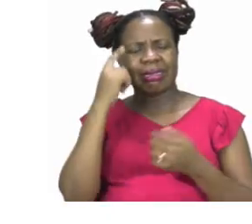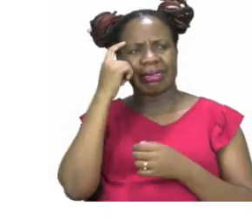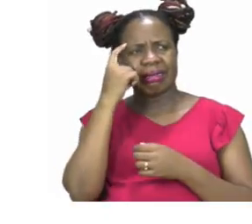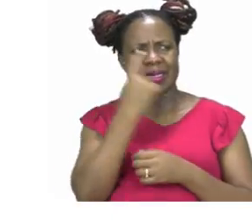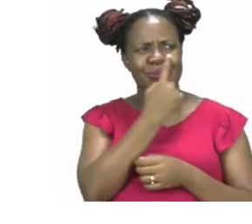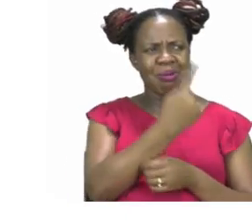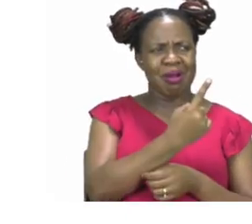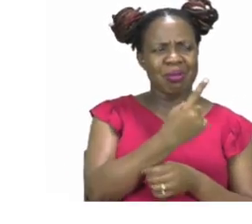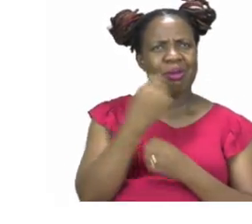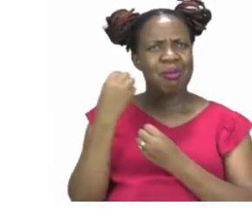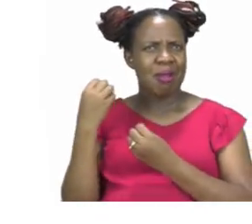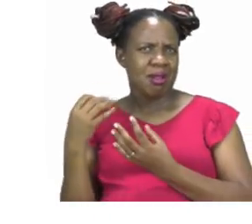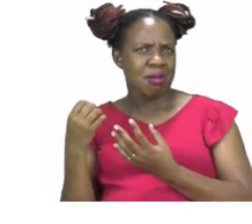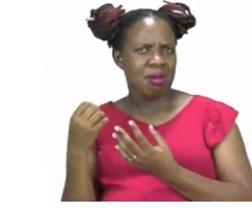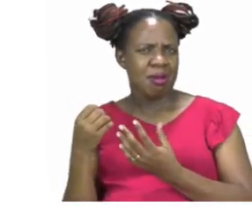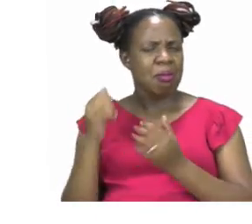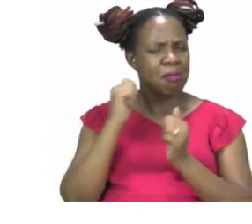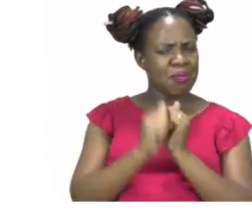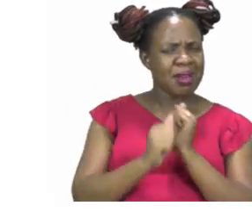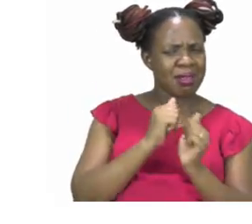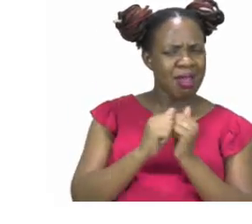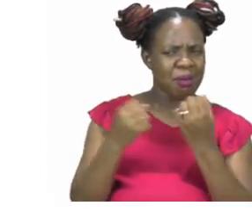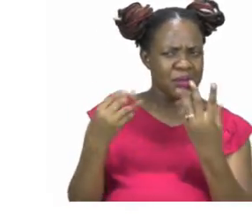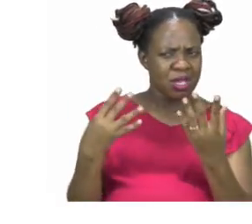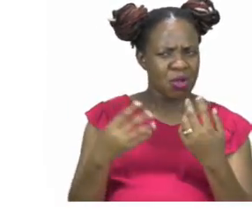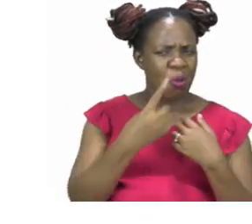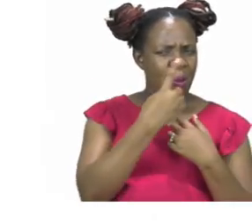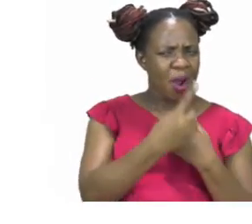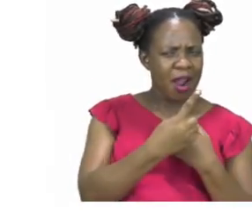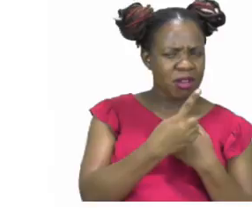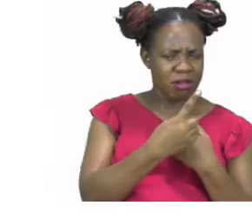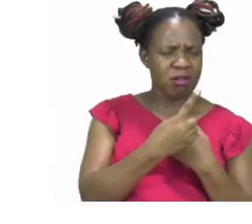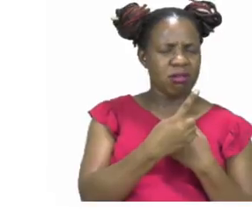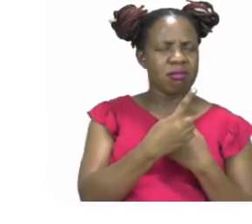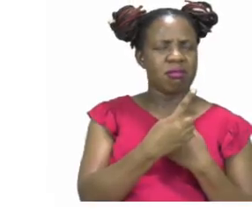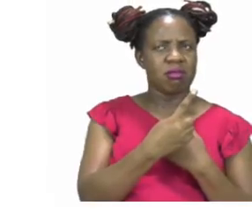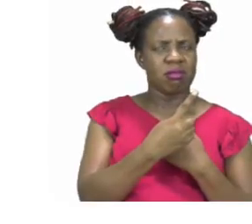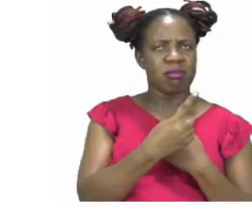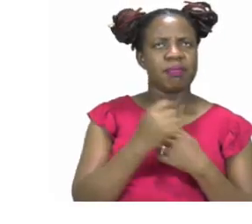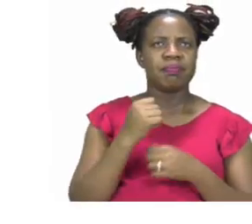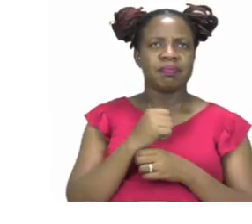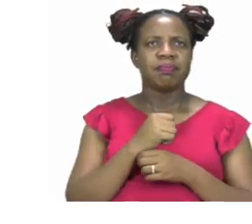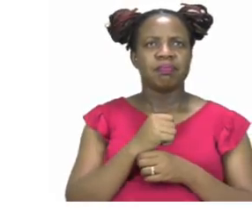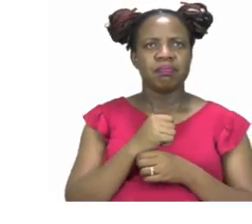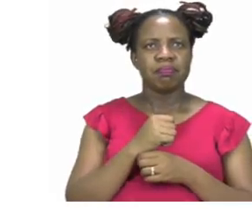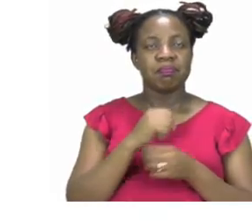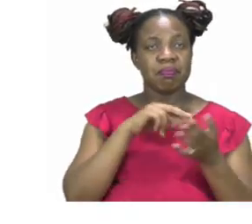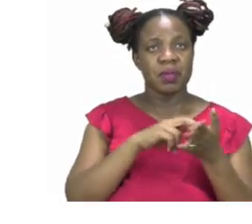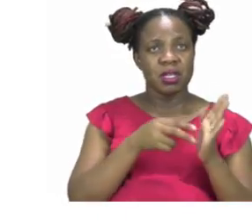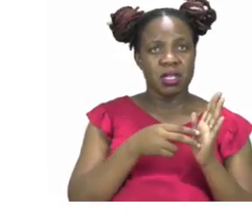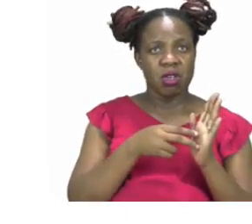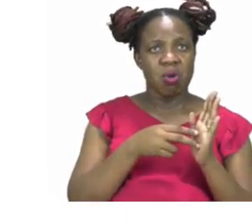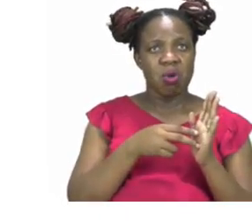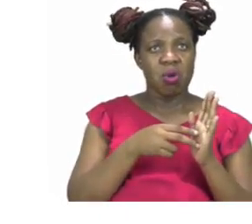So how many brothers are there? Only one. And that means that when we talk